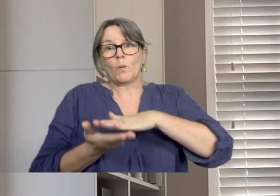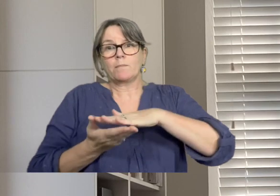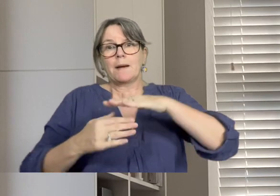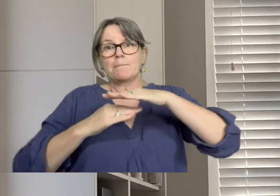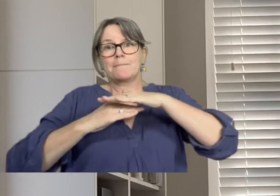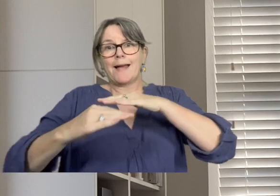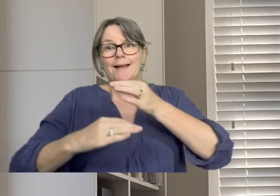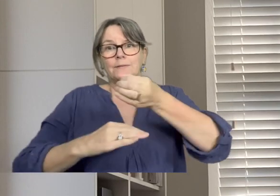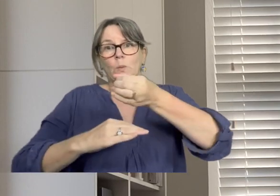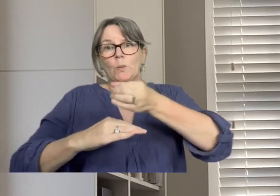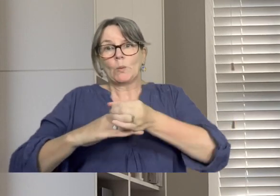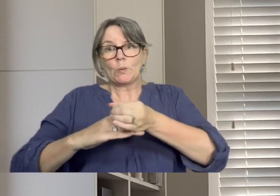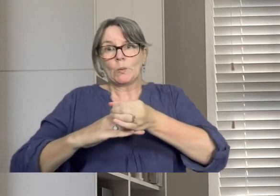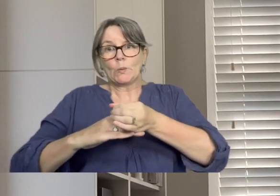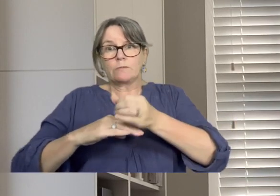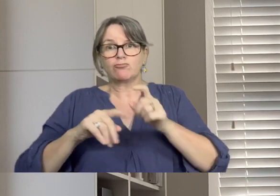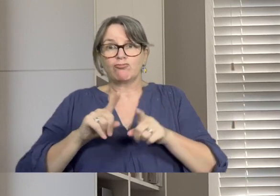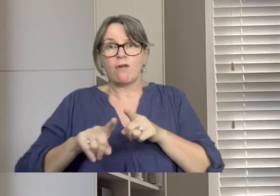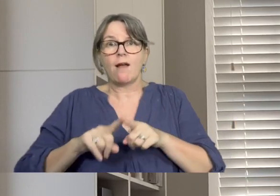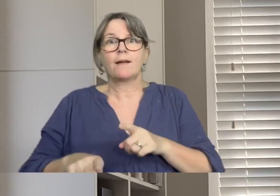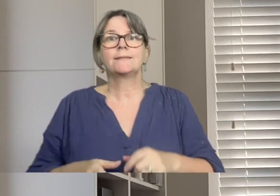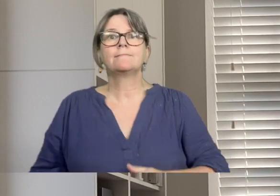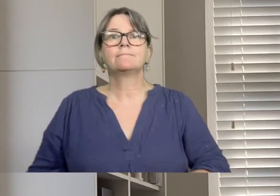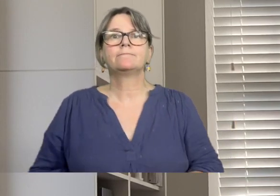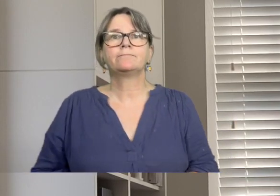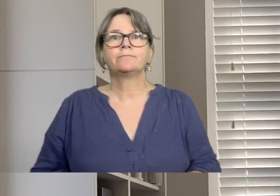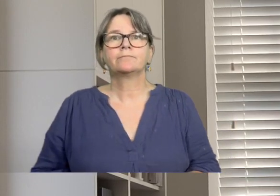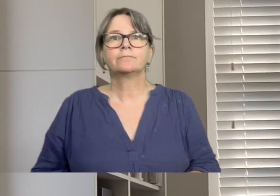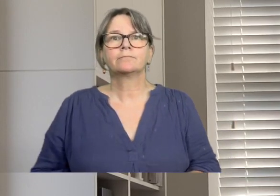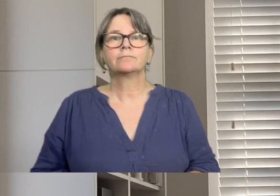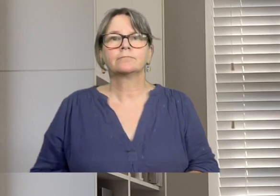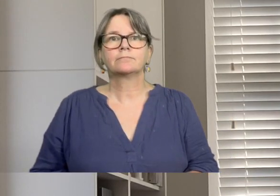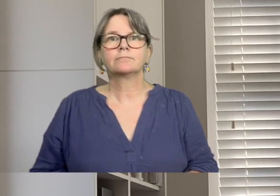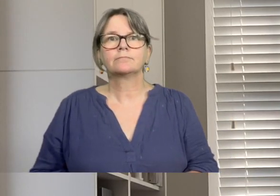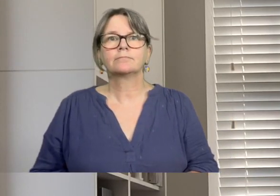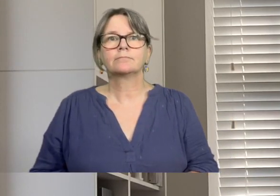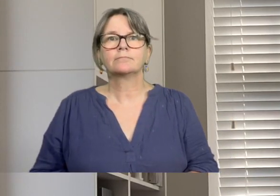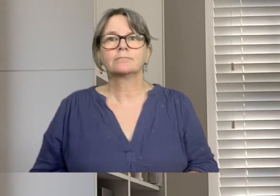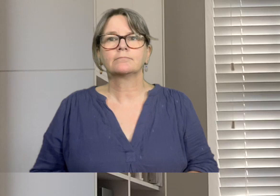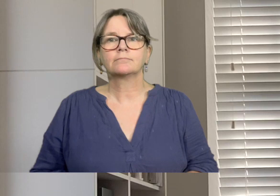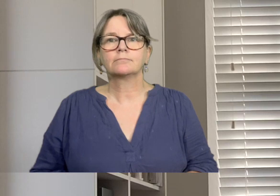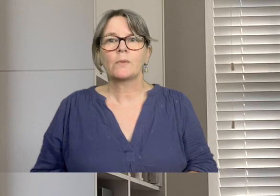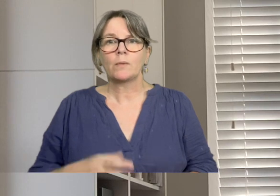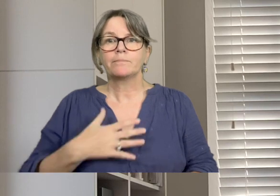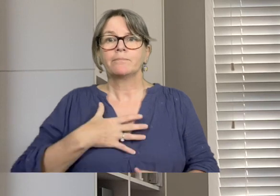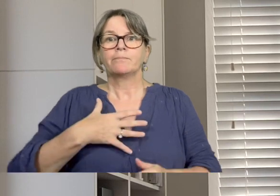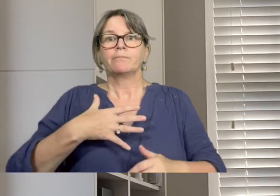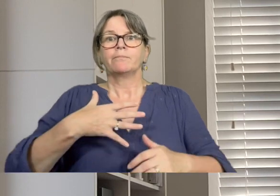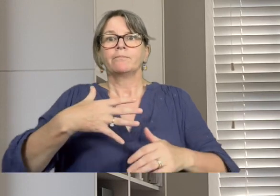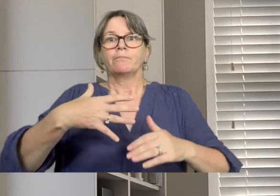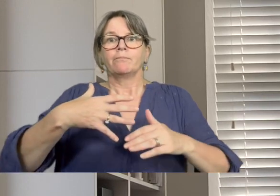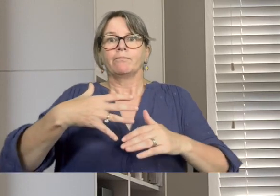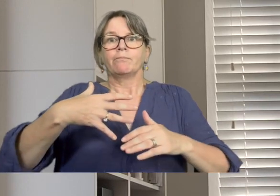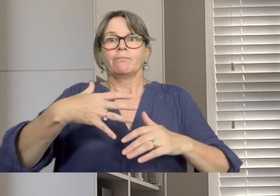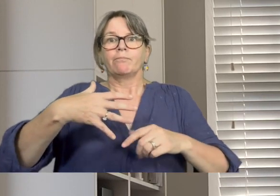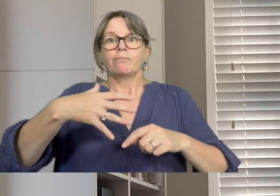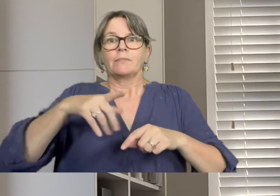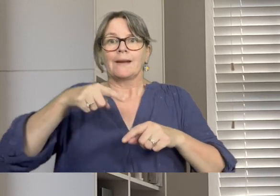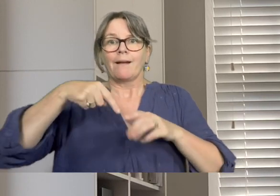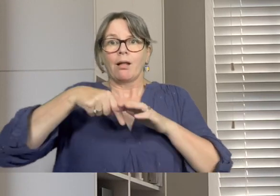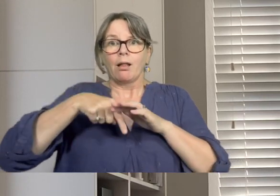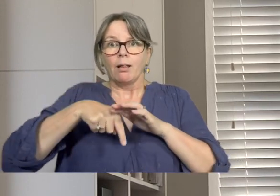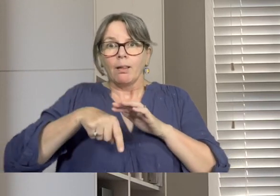down. And you can connect the breath to it. So we can take a nice deep breath in as we do, sending that tail down. And then as